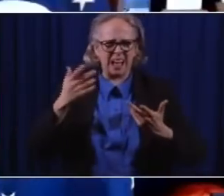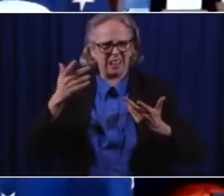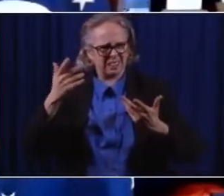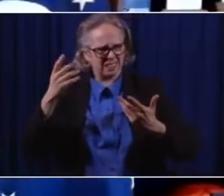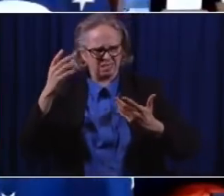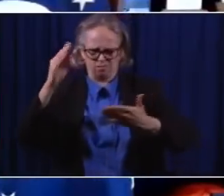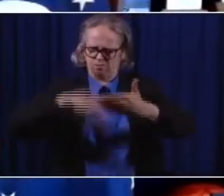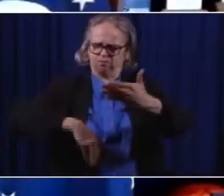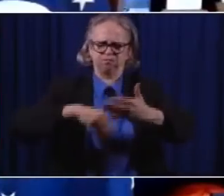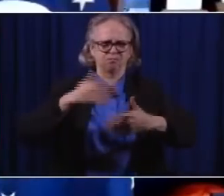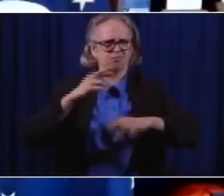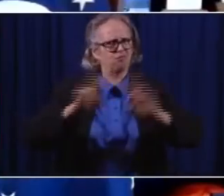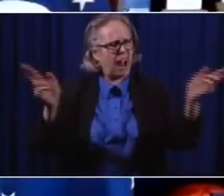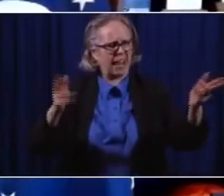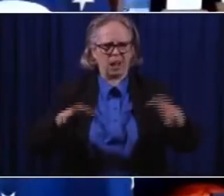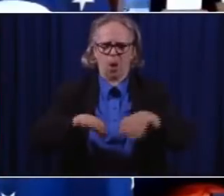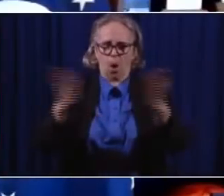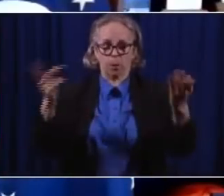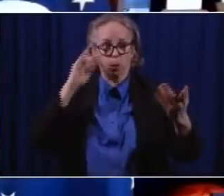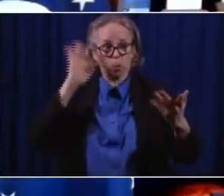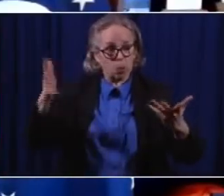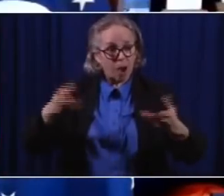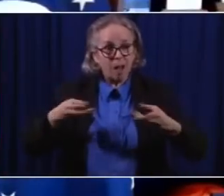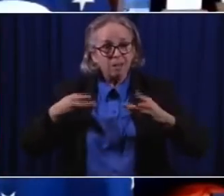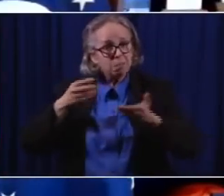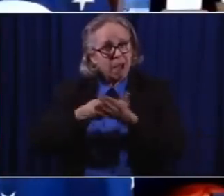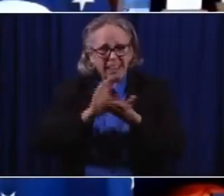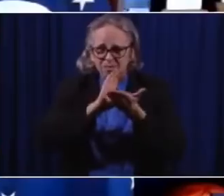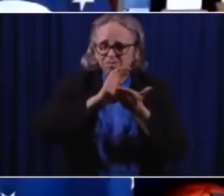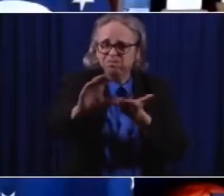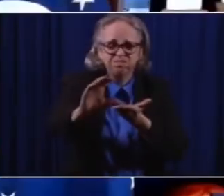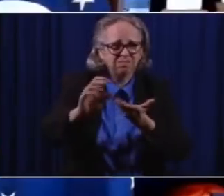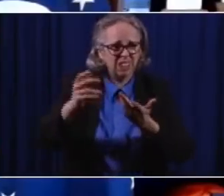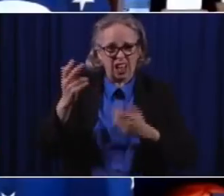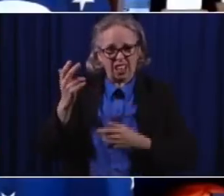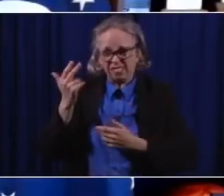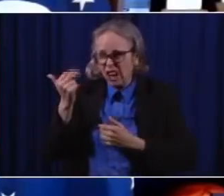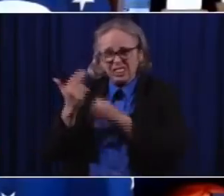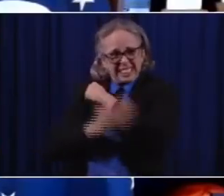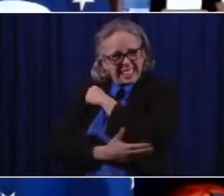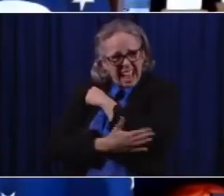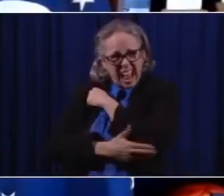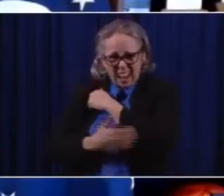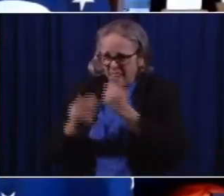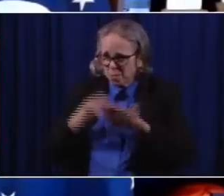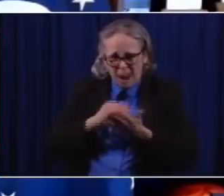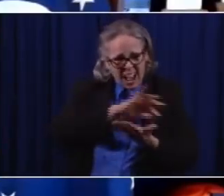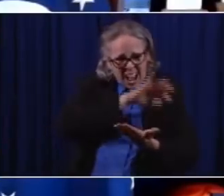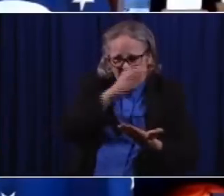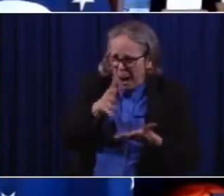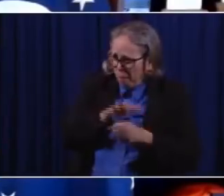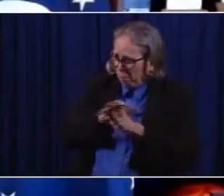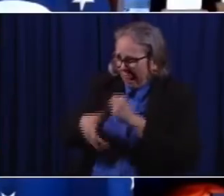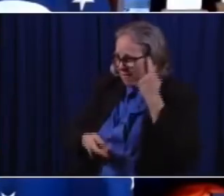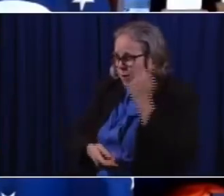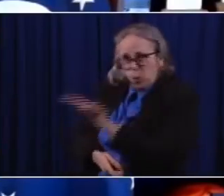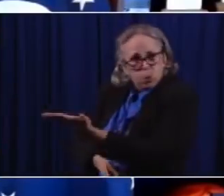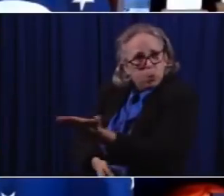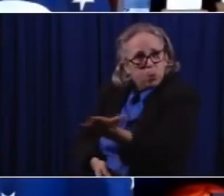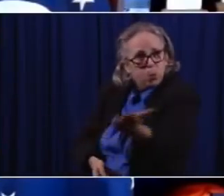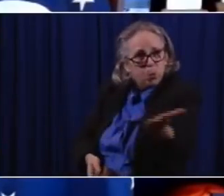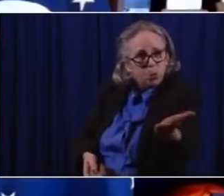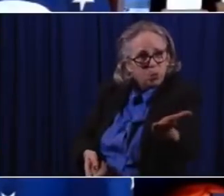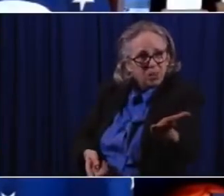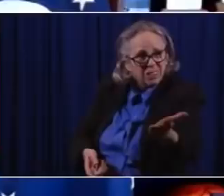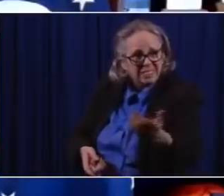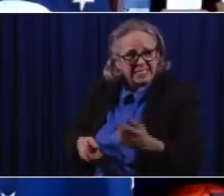grants out to businesses, but in these counties, there's still money available. And so for our friends in the media, if you cover those